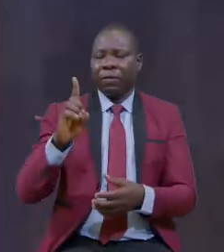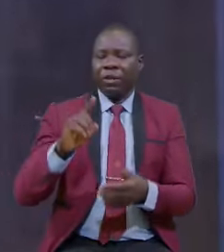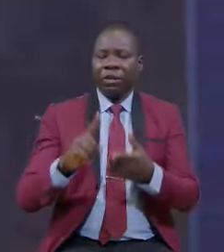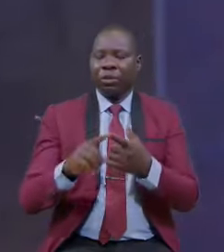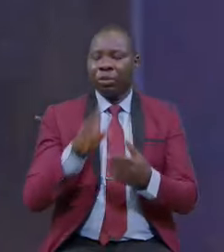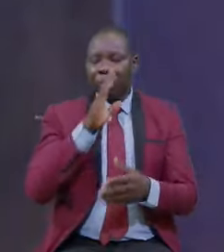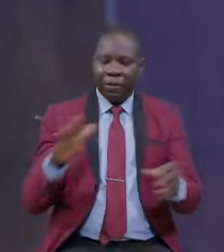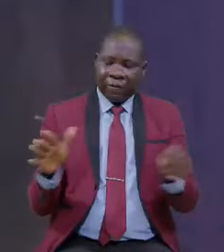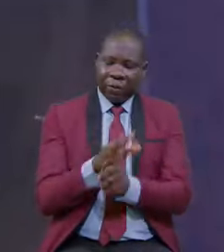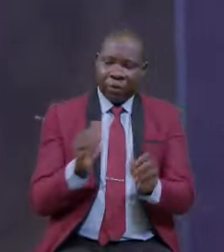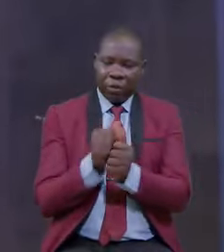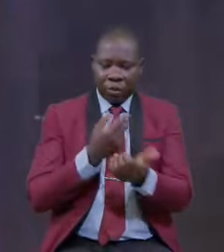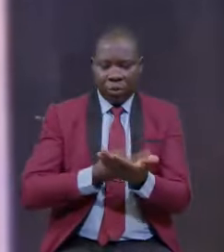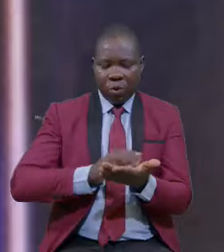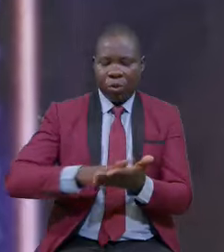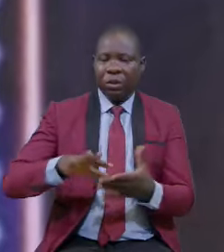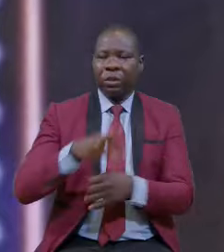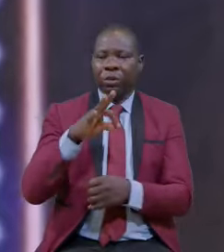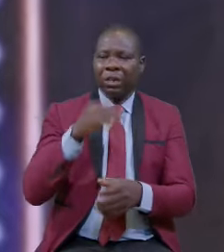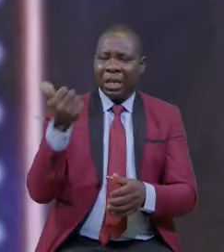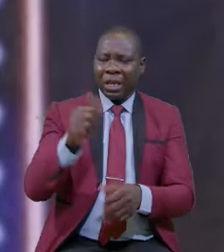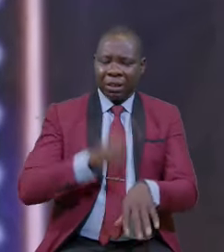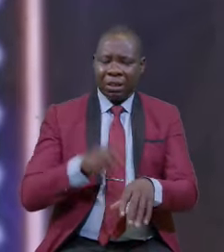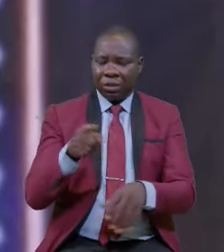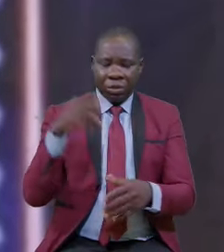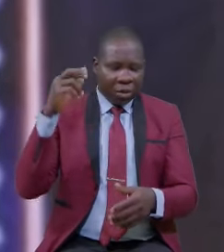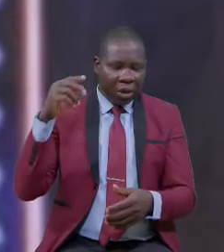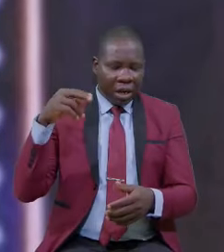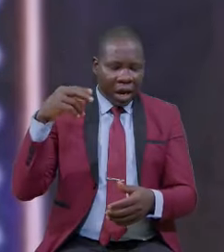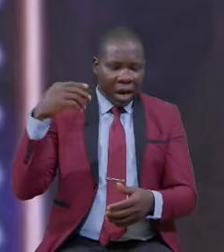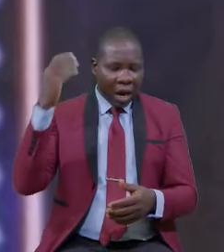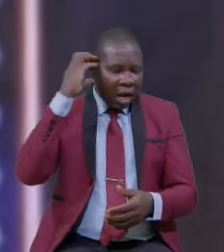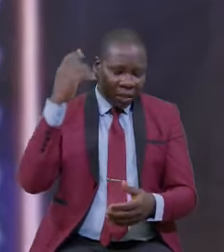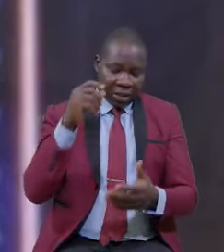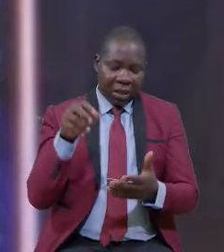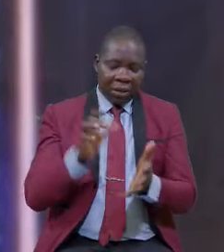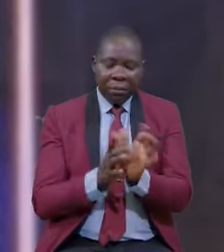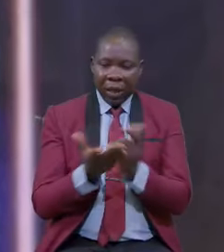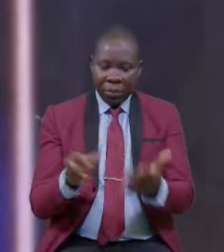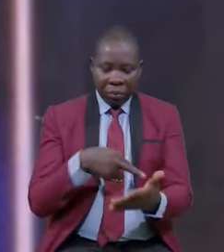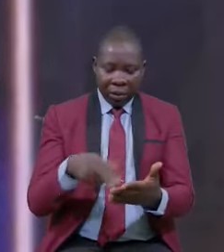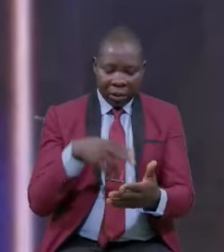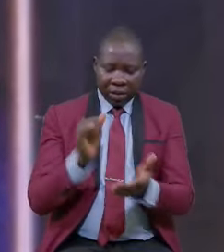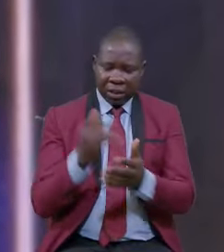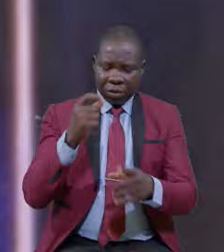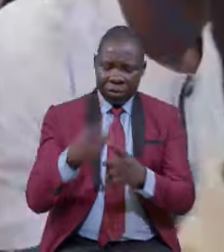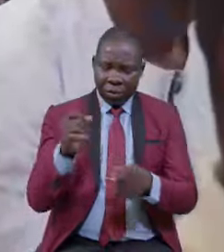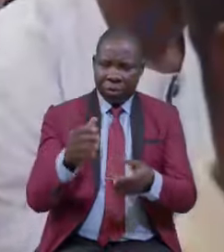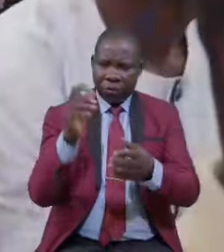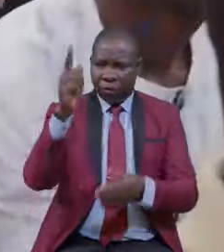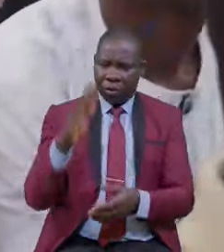read, every time the Word of God comes to us in a direct way, it lifts us